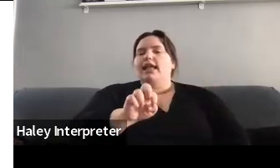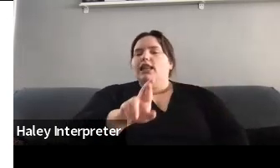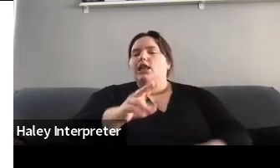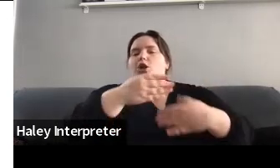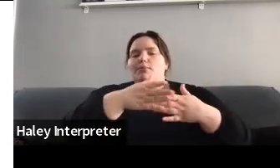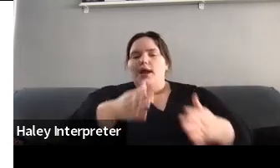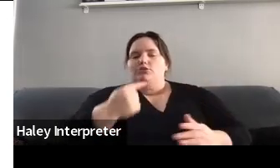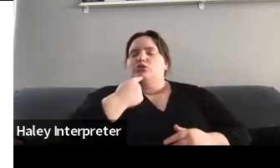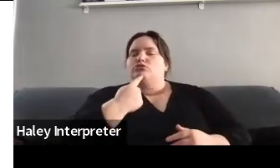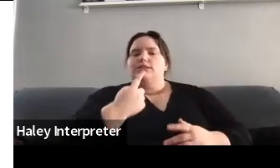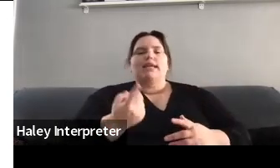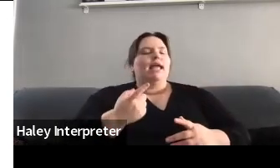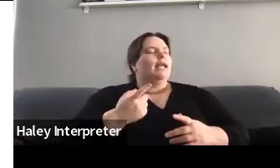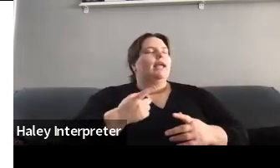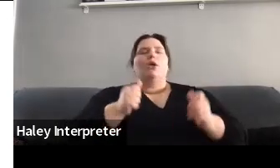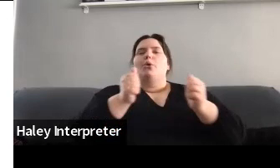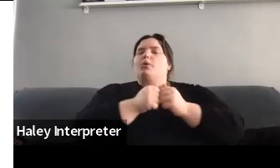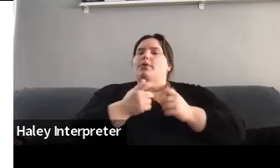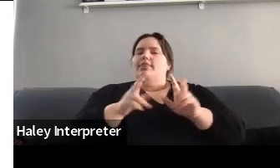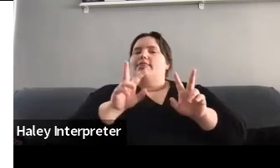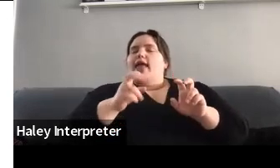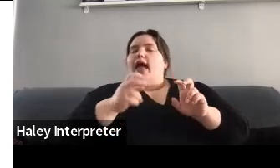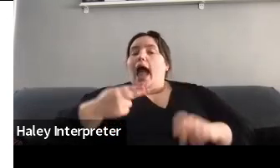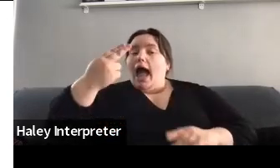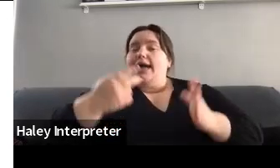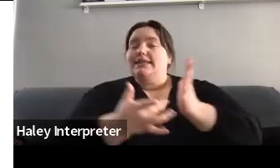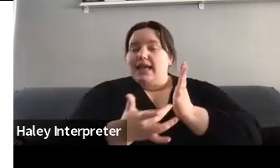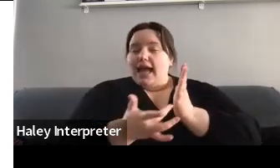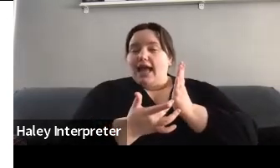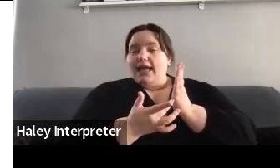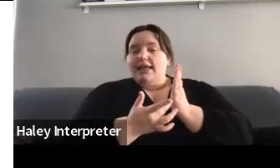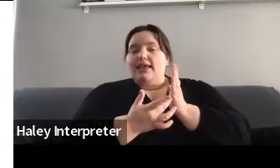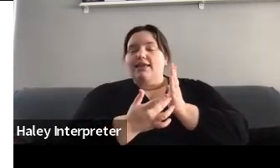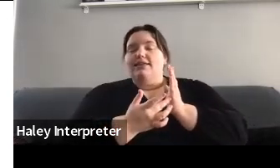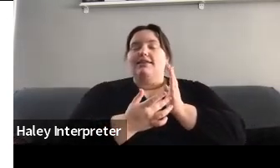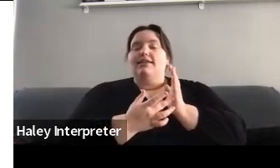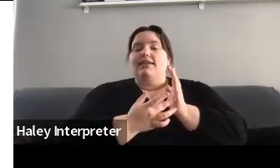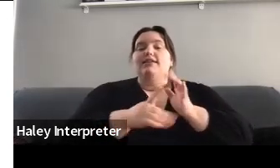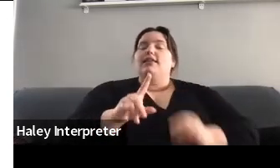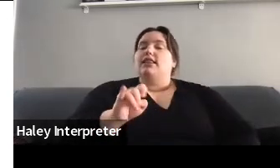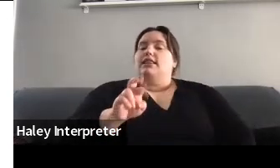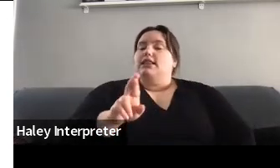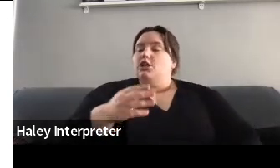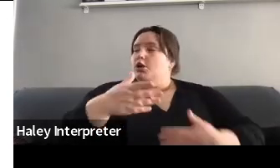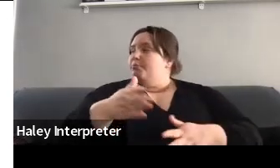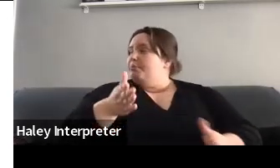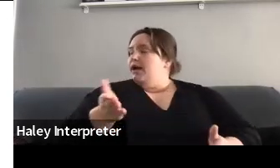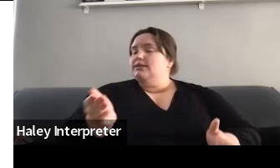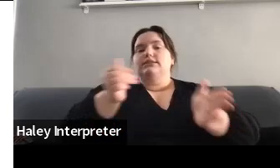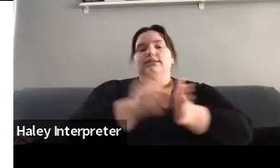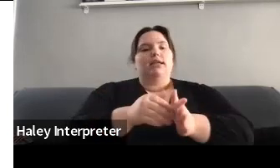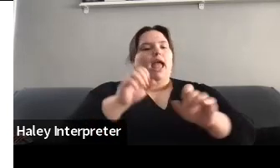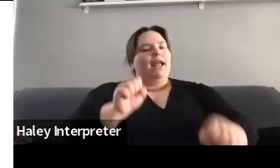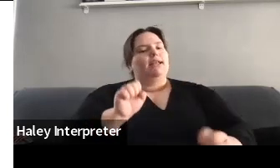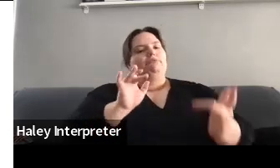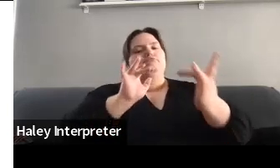in terms of like new higher tech trends, there are litter boxes that again you can connect through Wi-Fi